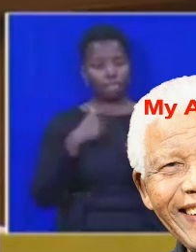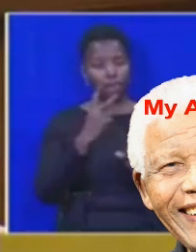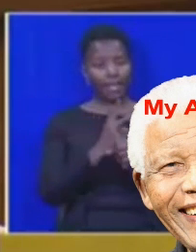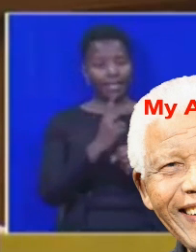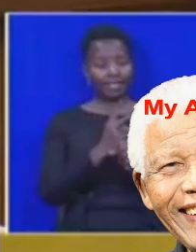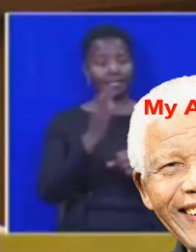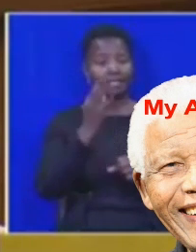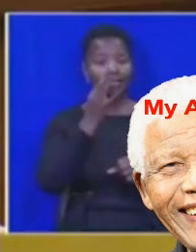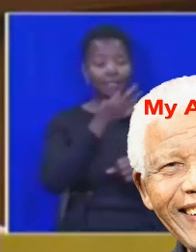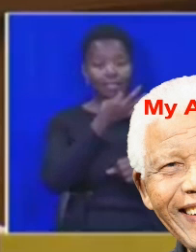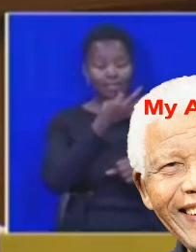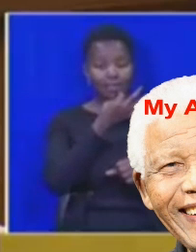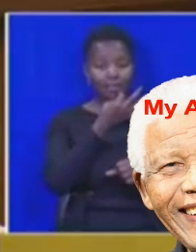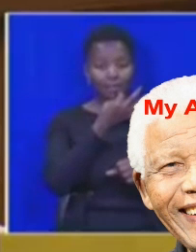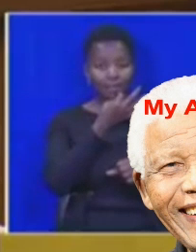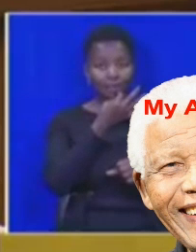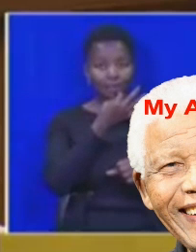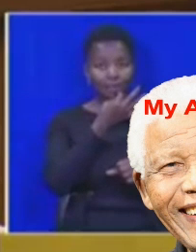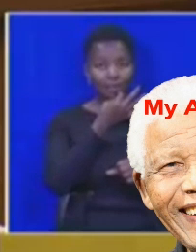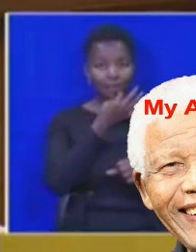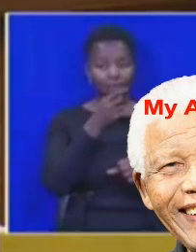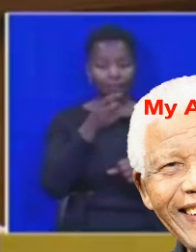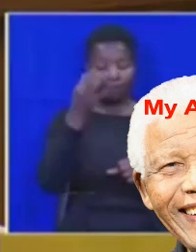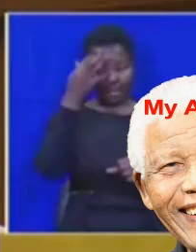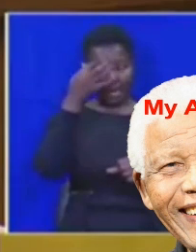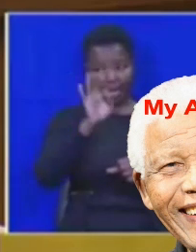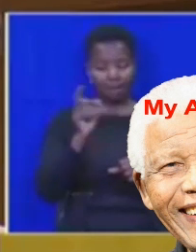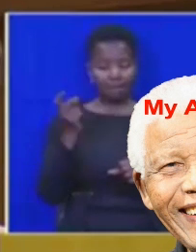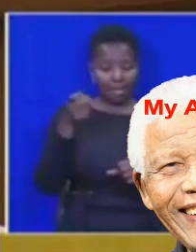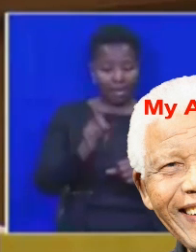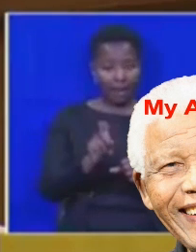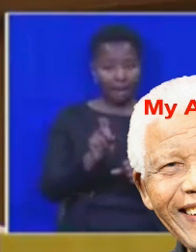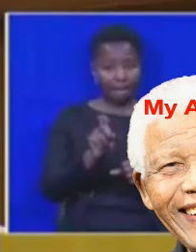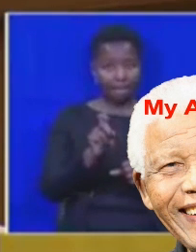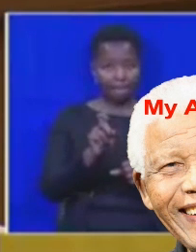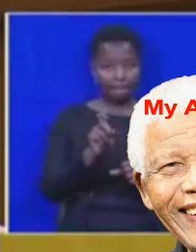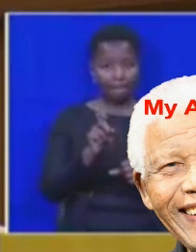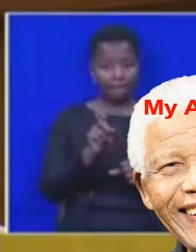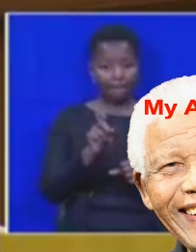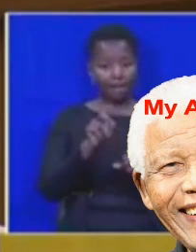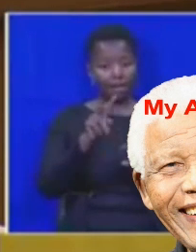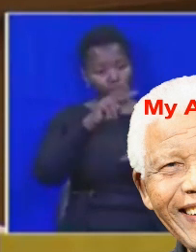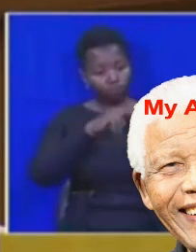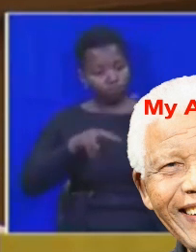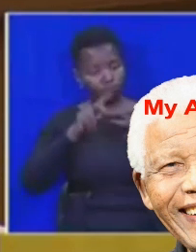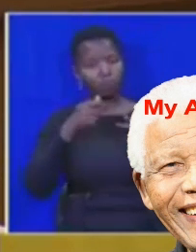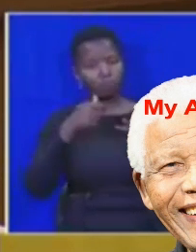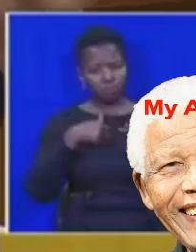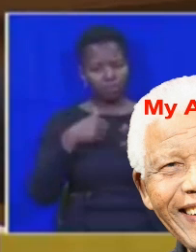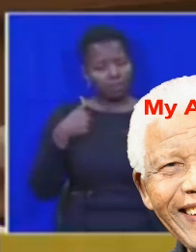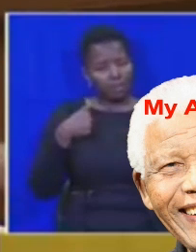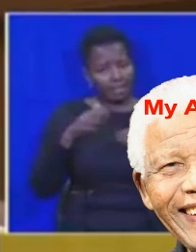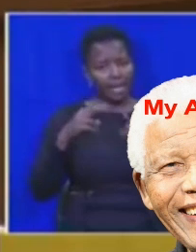the time the government came with its requirement, I started building